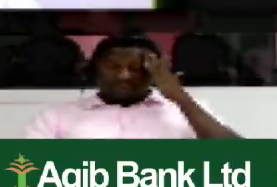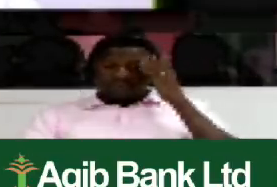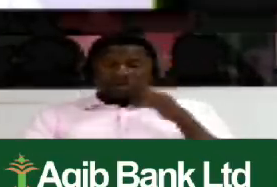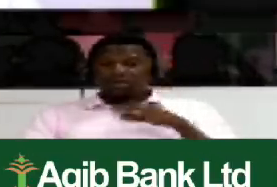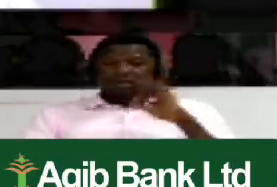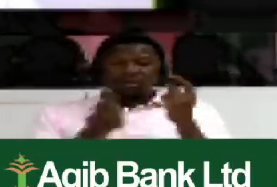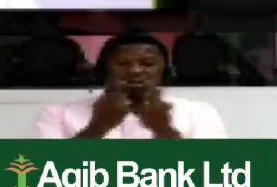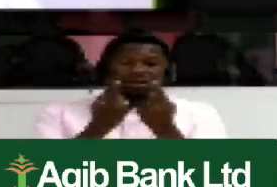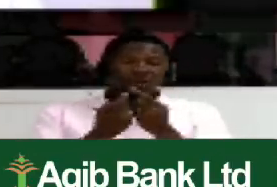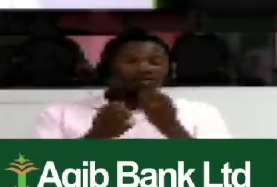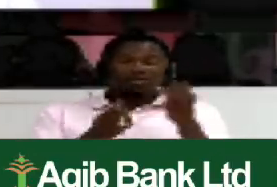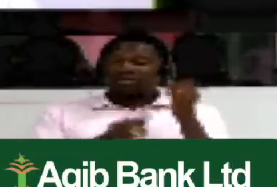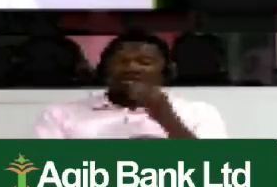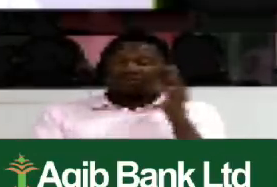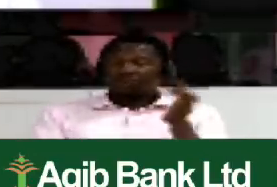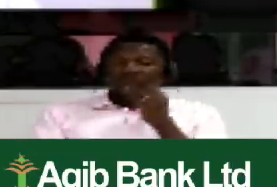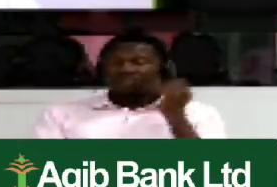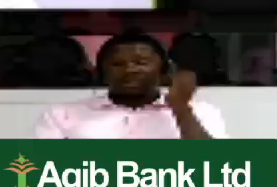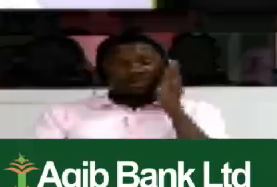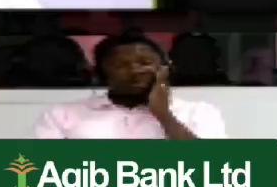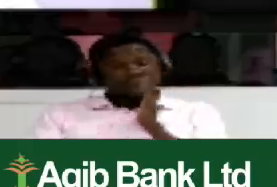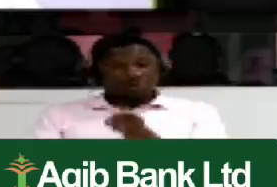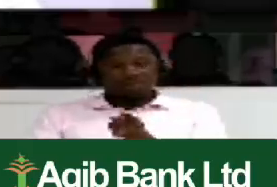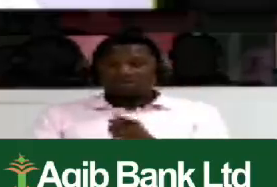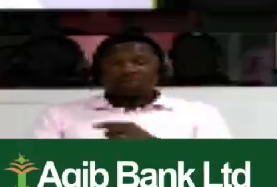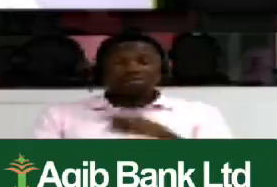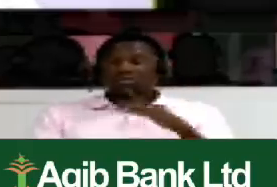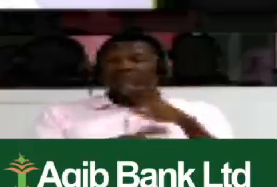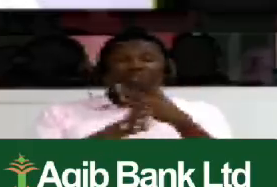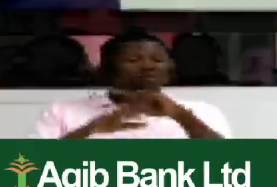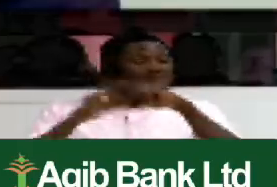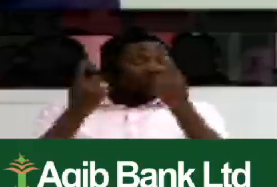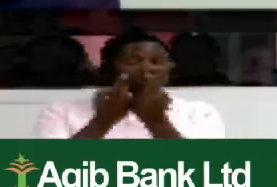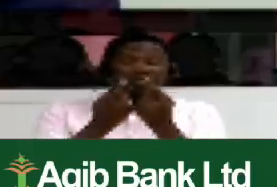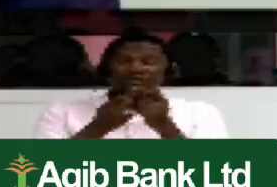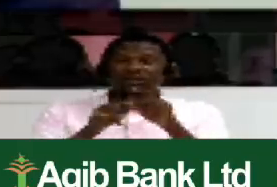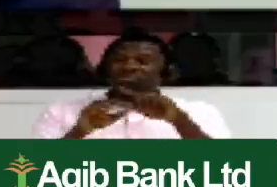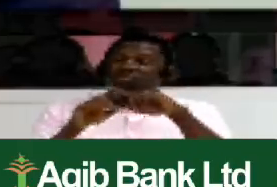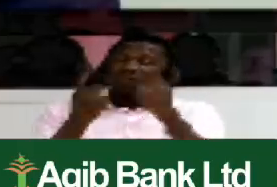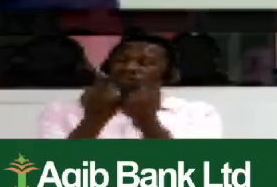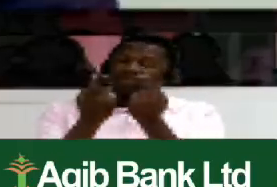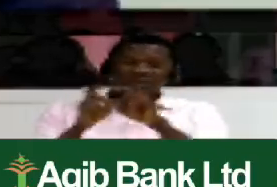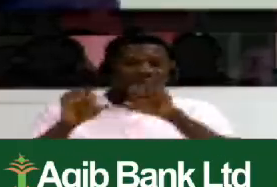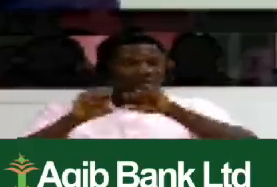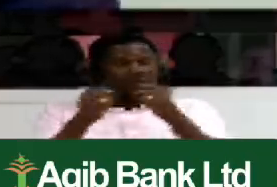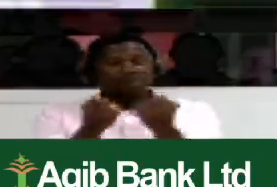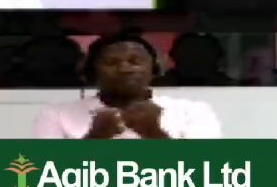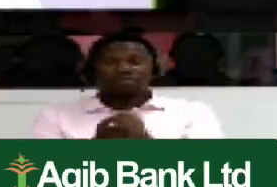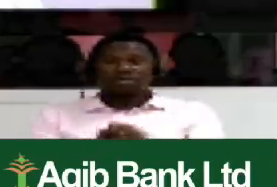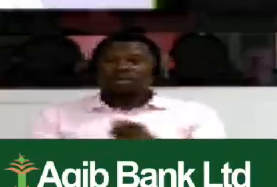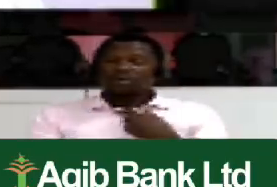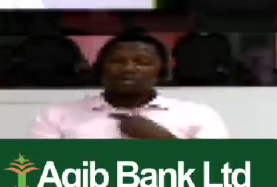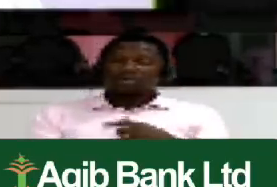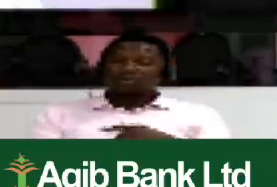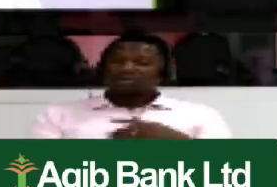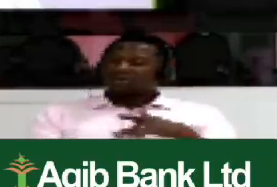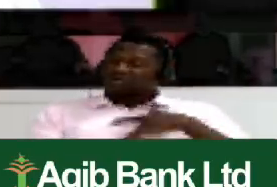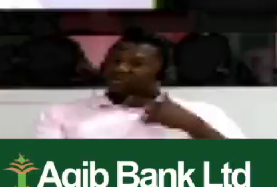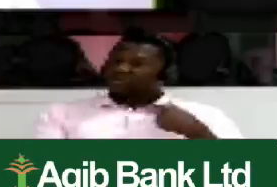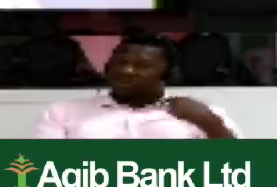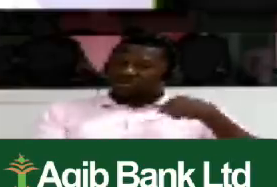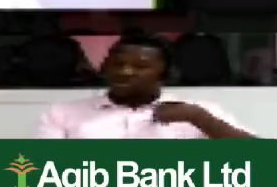are serious. A lot of lives, property has already been damaged. So that impact on me, I would